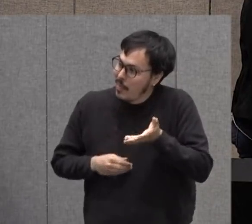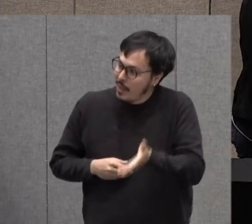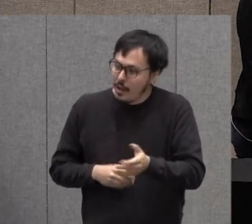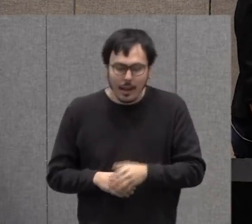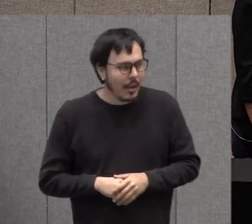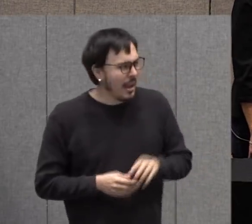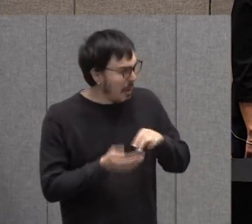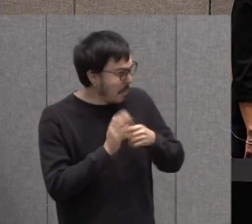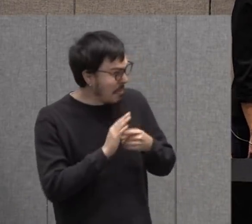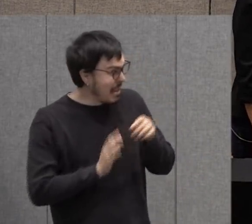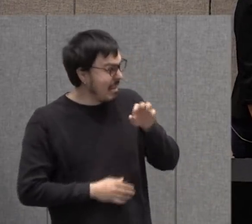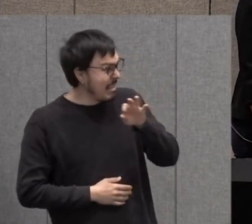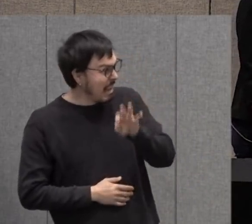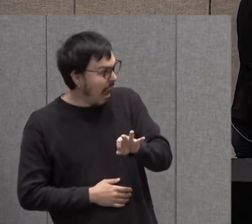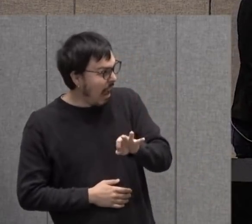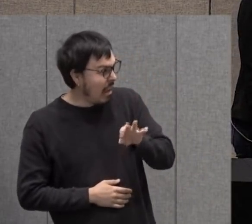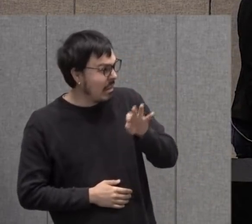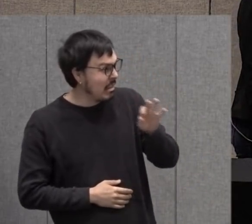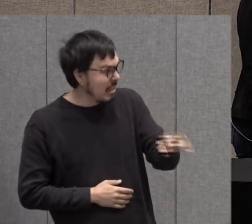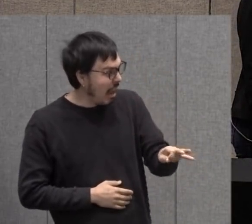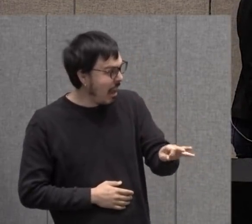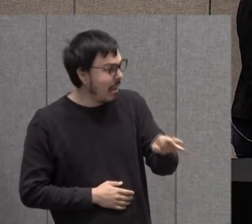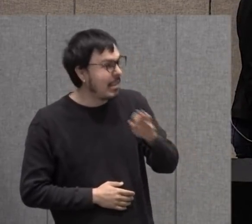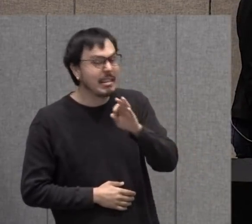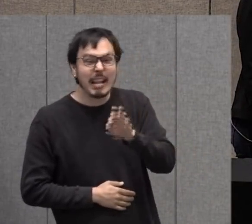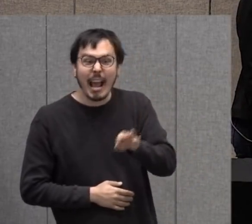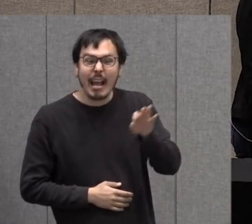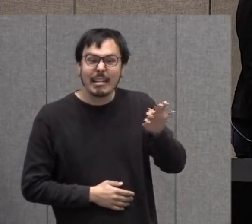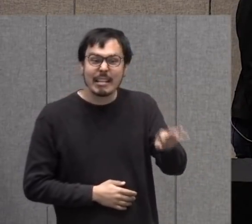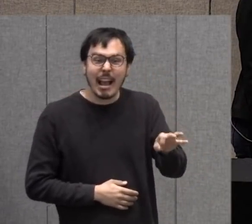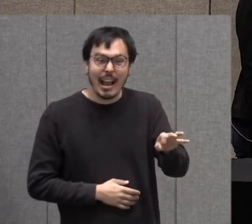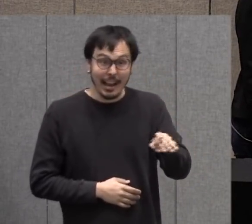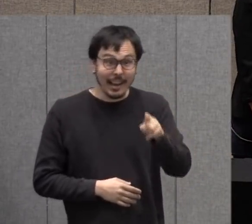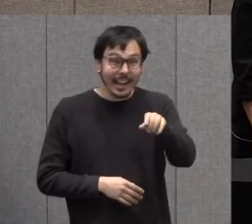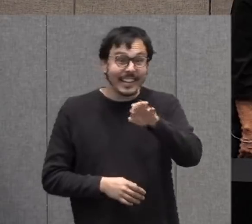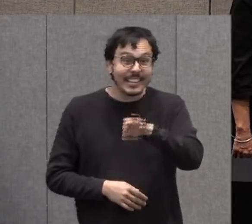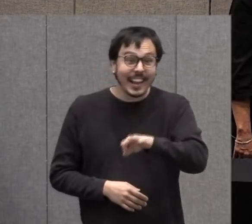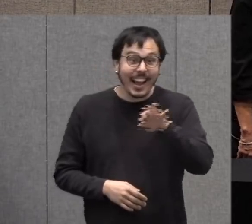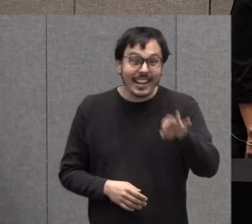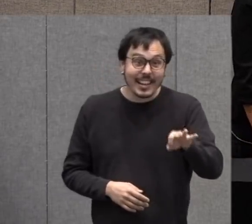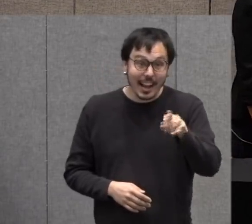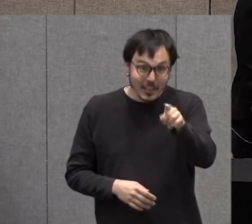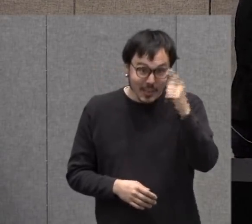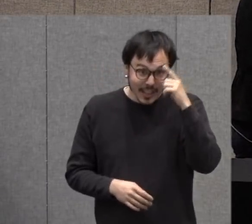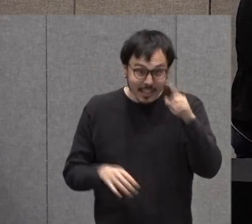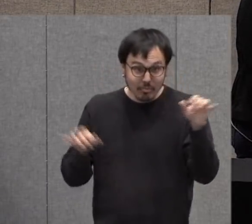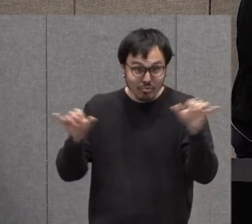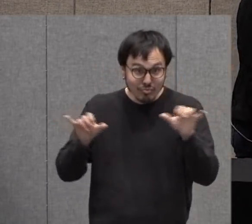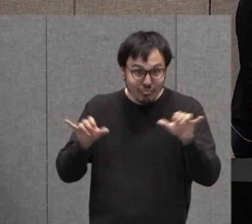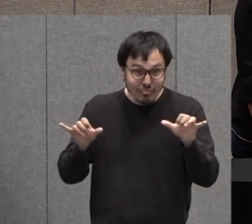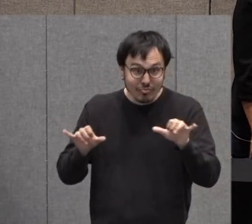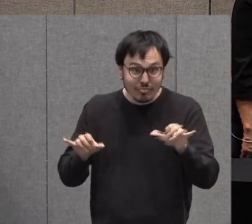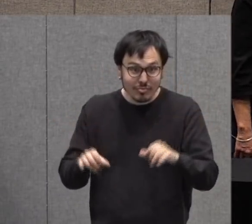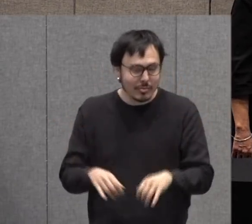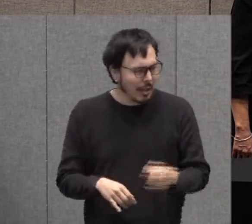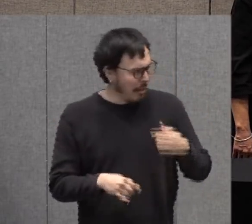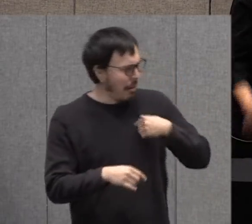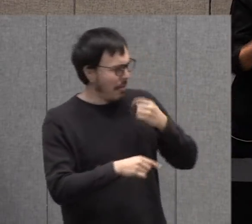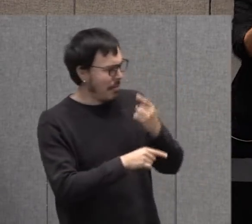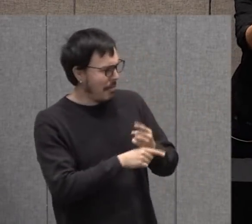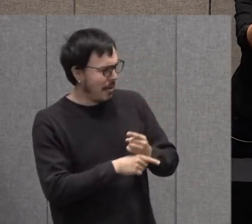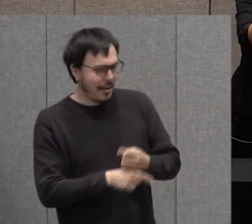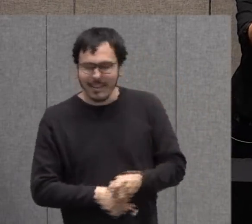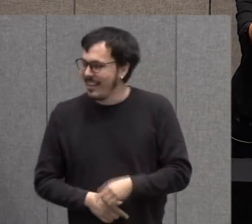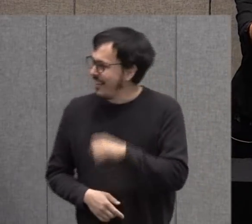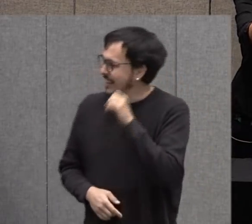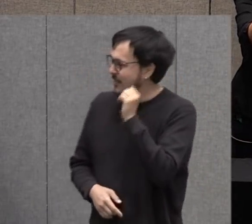9. 99? 99. Were you thinking of that? Miss Abby, did I guess it correct? You did. Oh, you better kiss